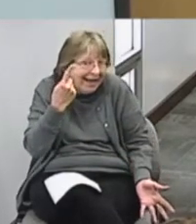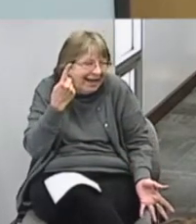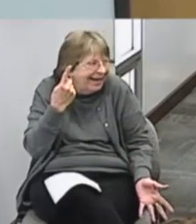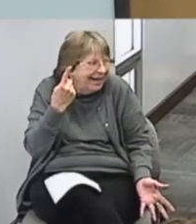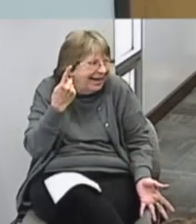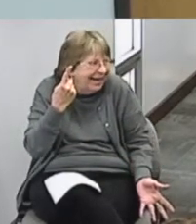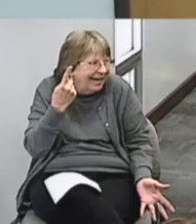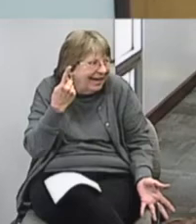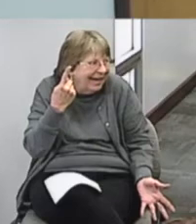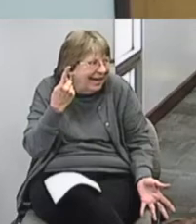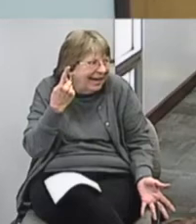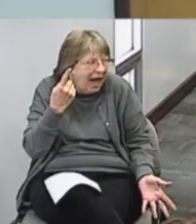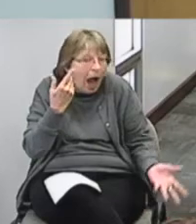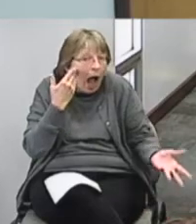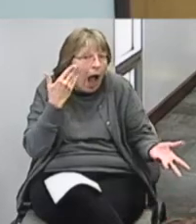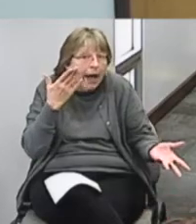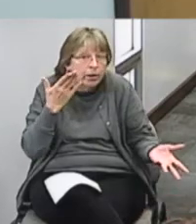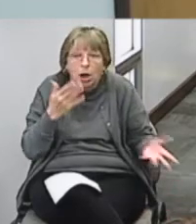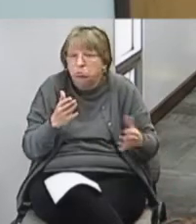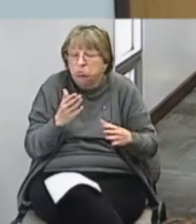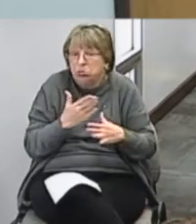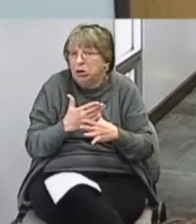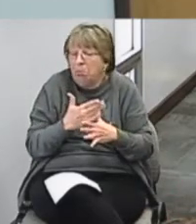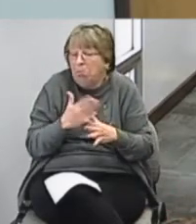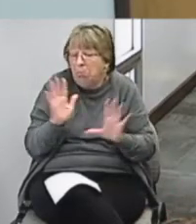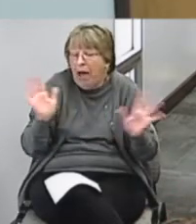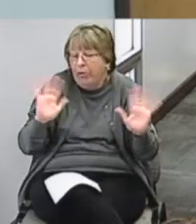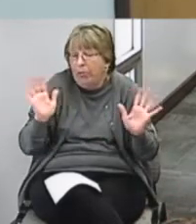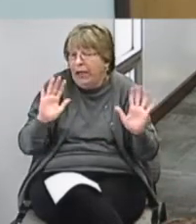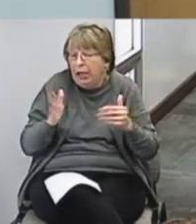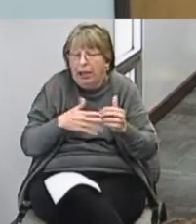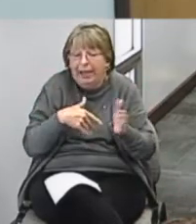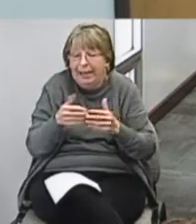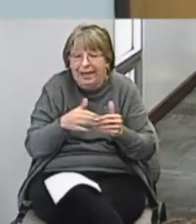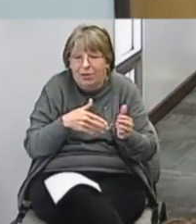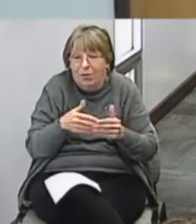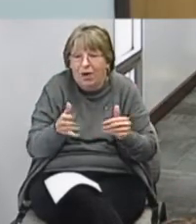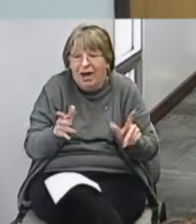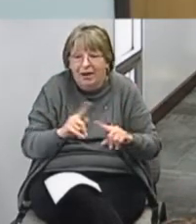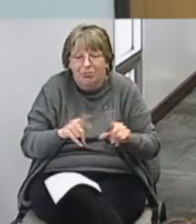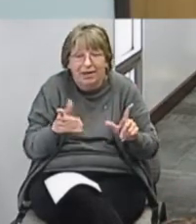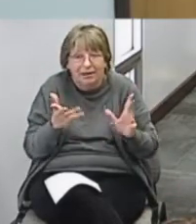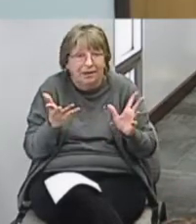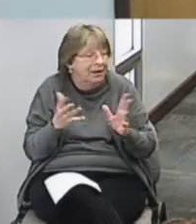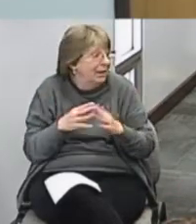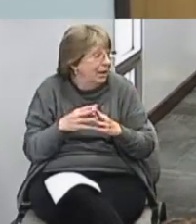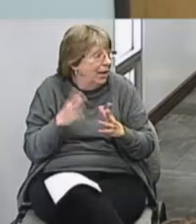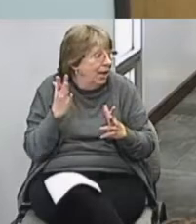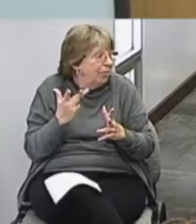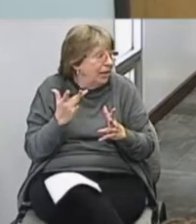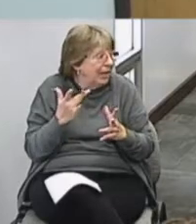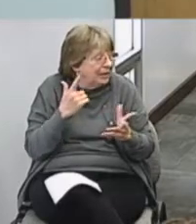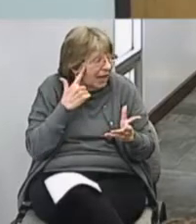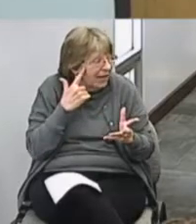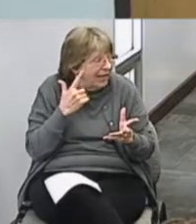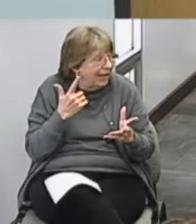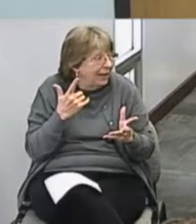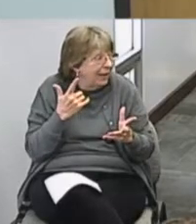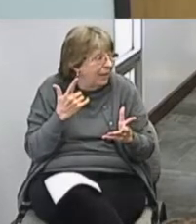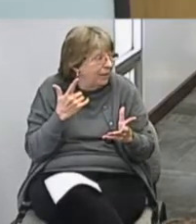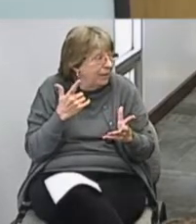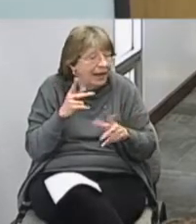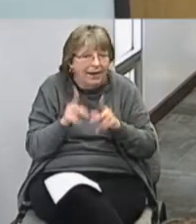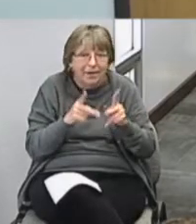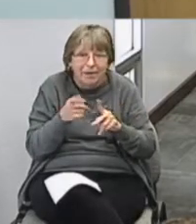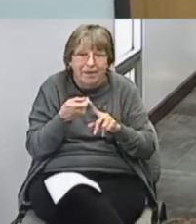the fence. I don't know which park to go. I mean, it didn't bother me either way. But so, you know, but because I think the folks